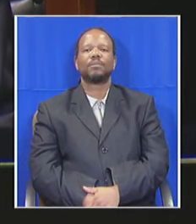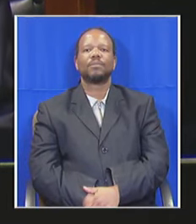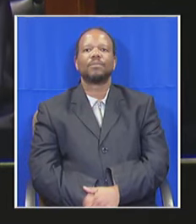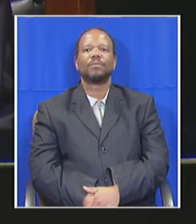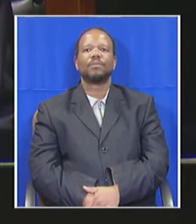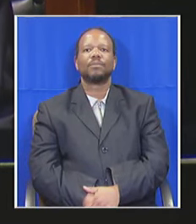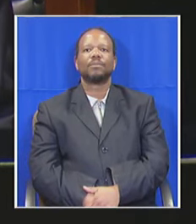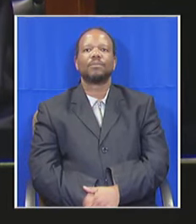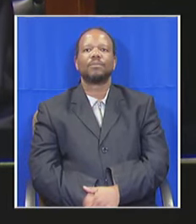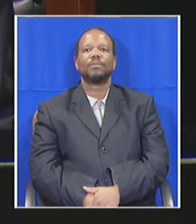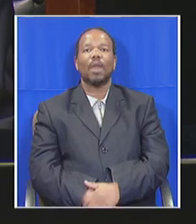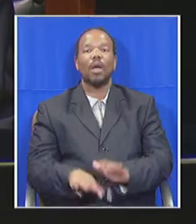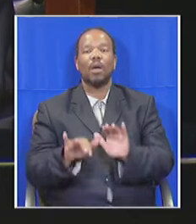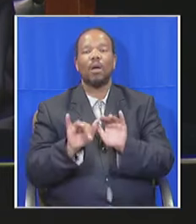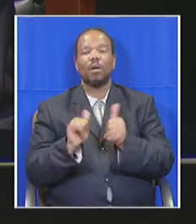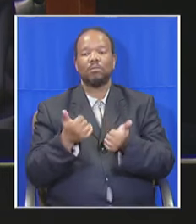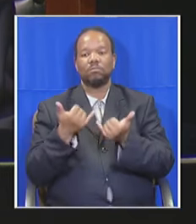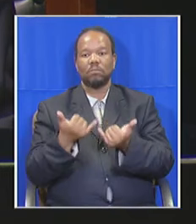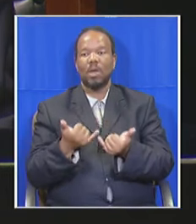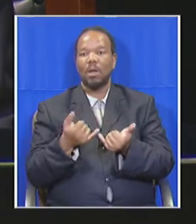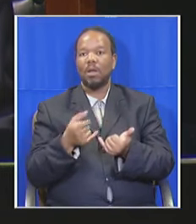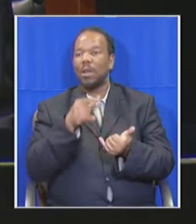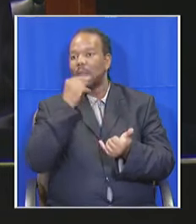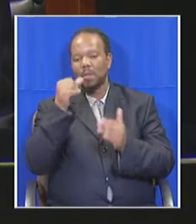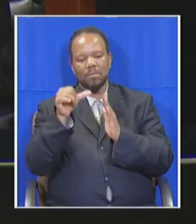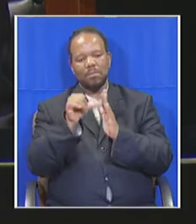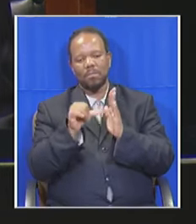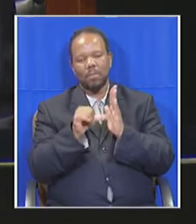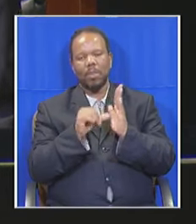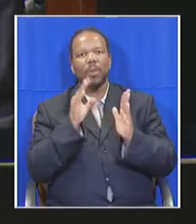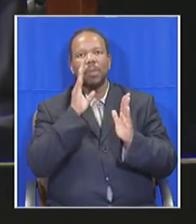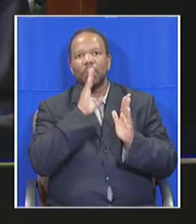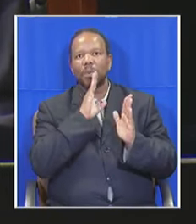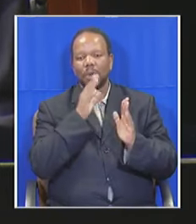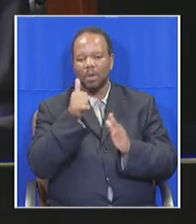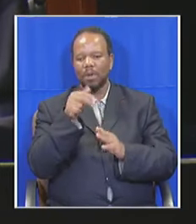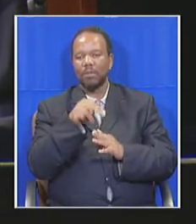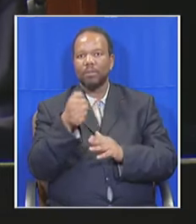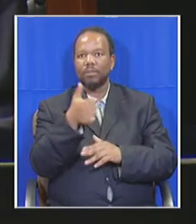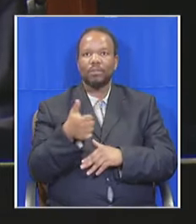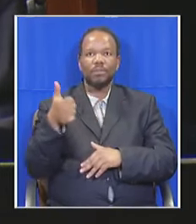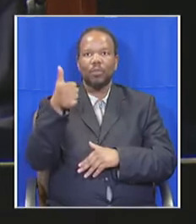As there are no list of speakers, I recognize the Chief Whip.